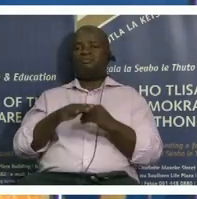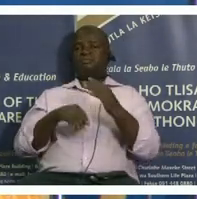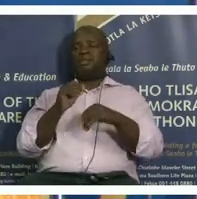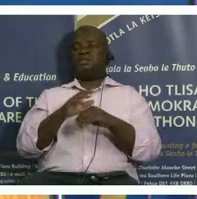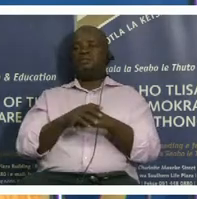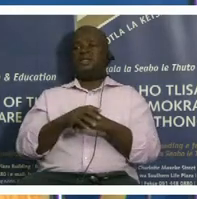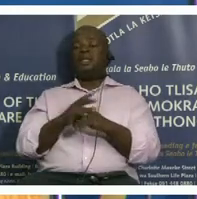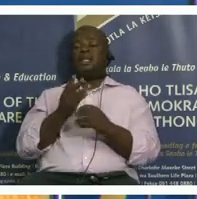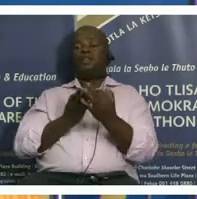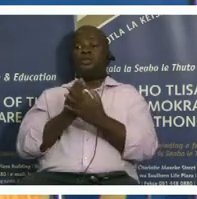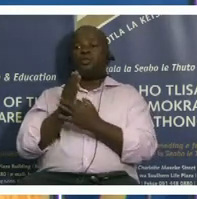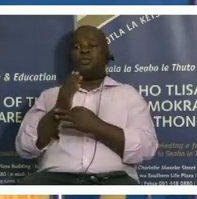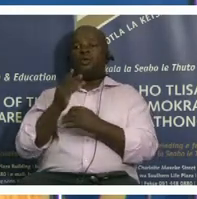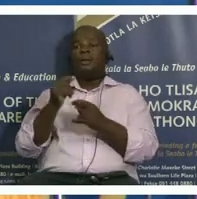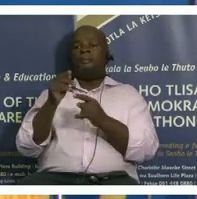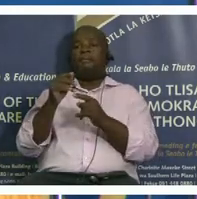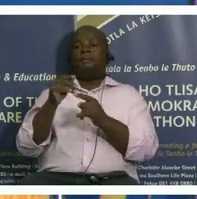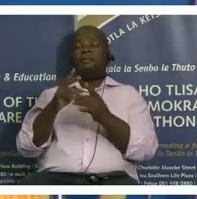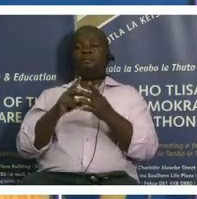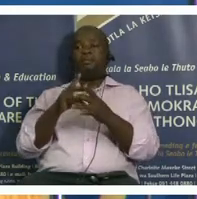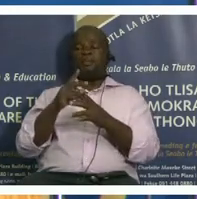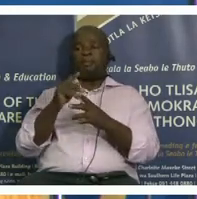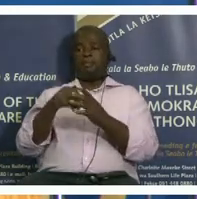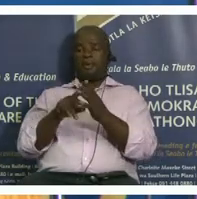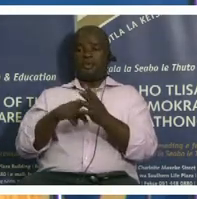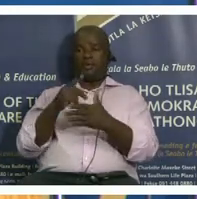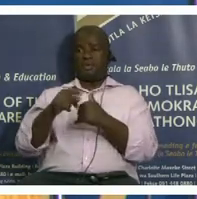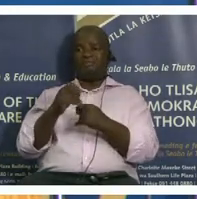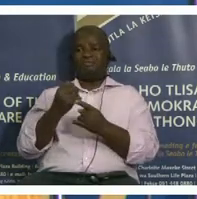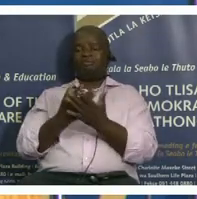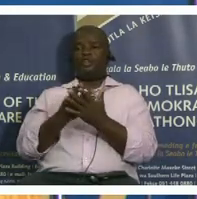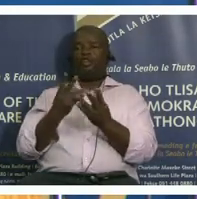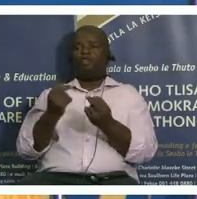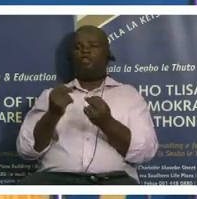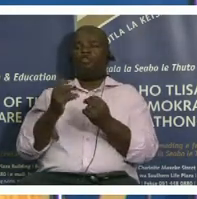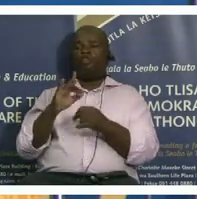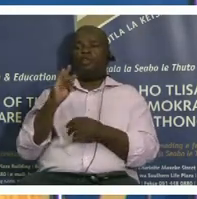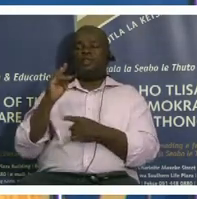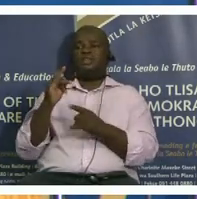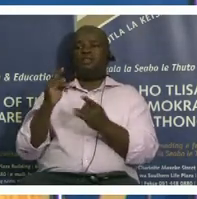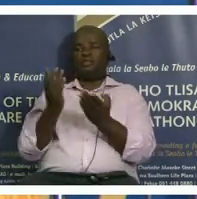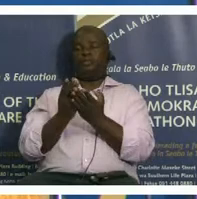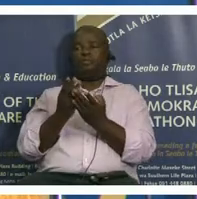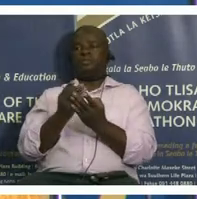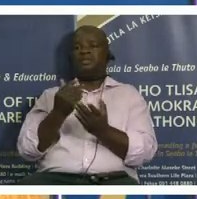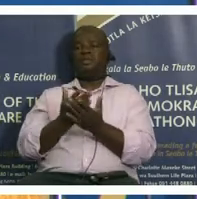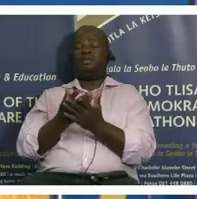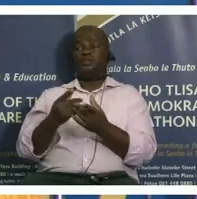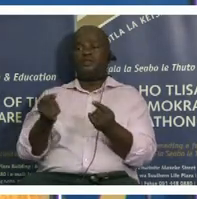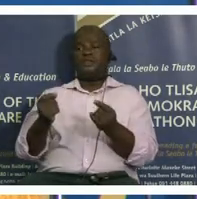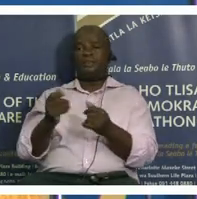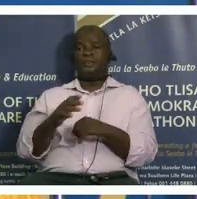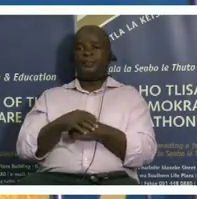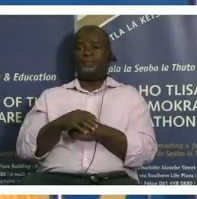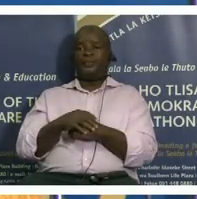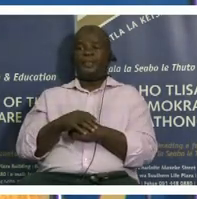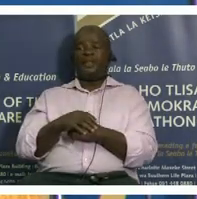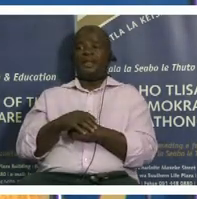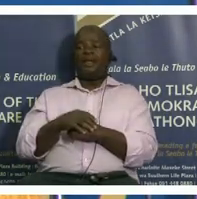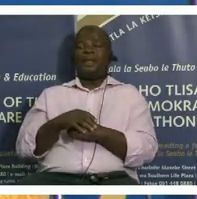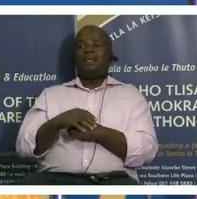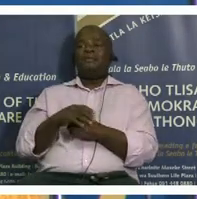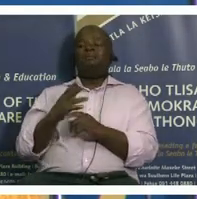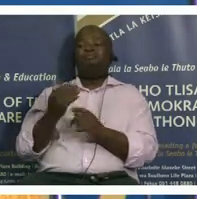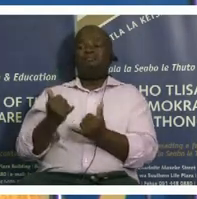Initiative, the construction of new girls' hostel at Dr. Block's Secondary School was completed. 2 hostels